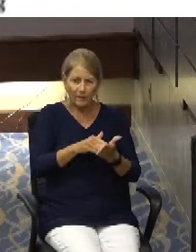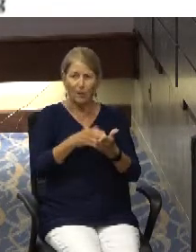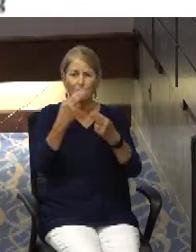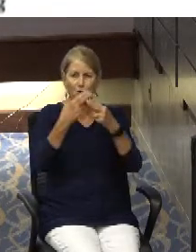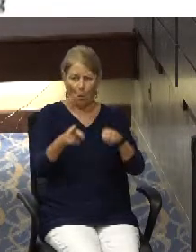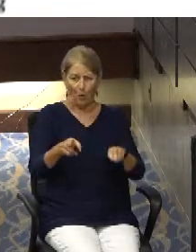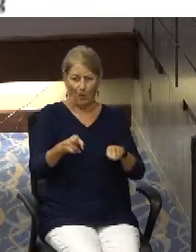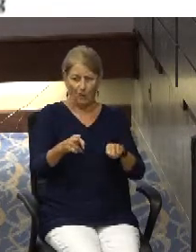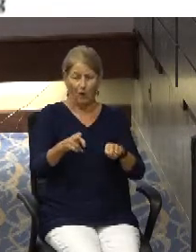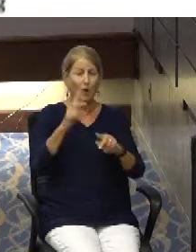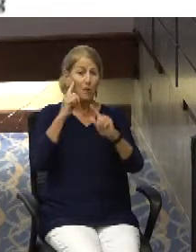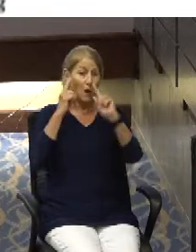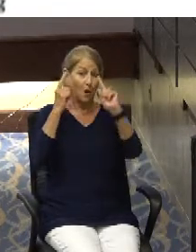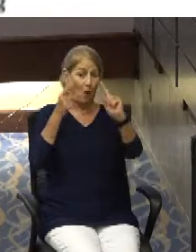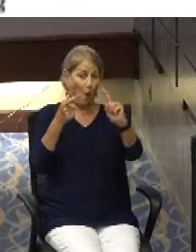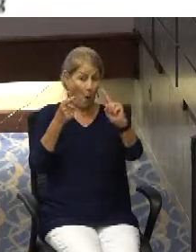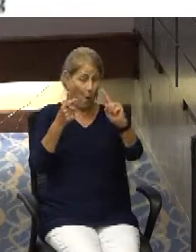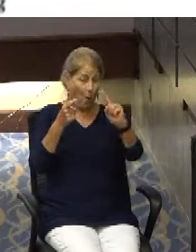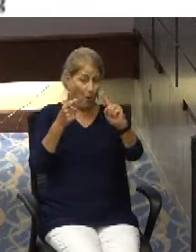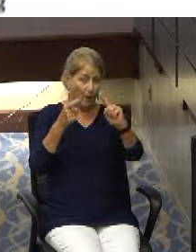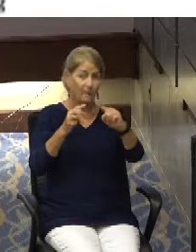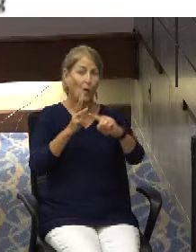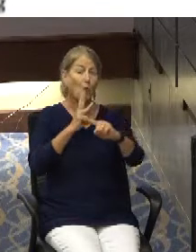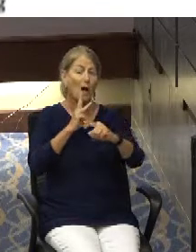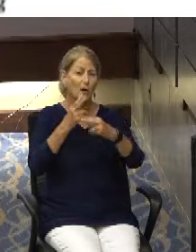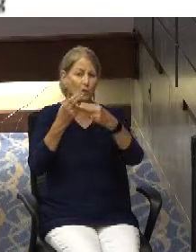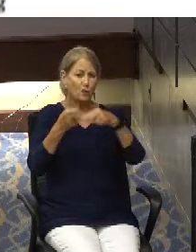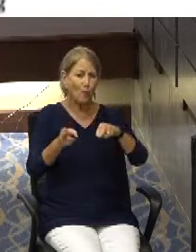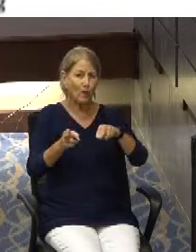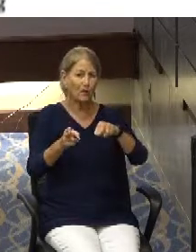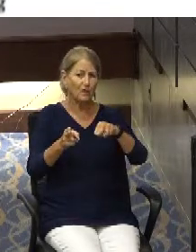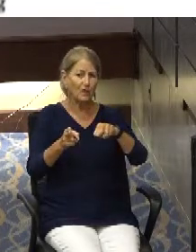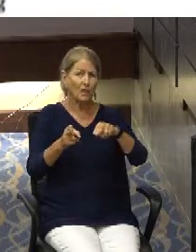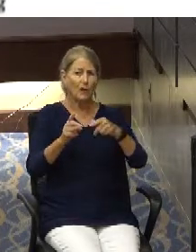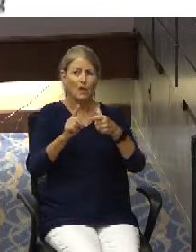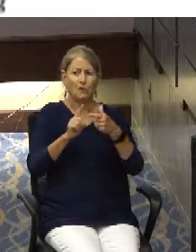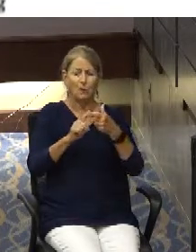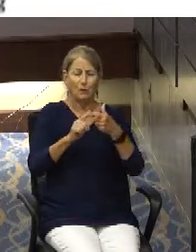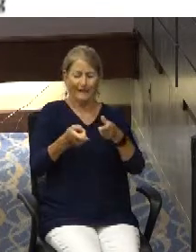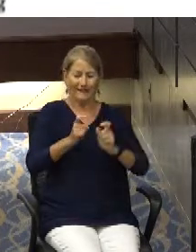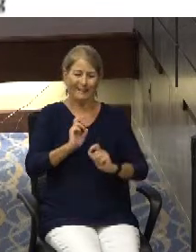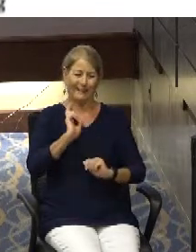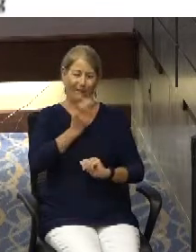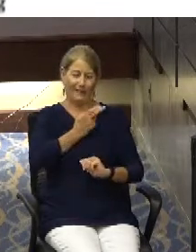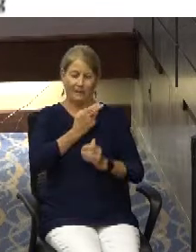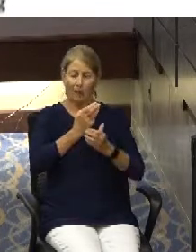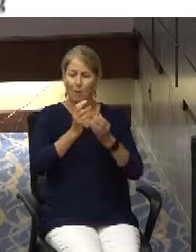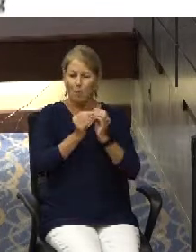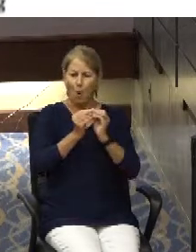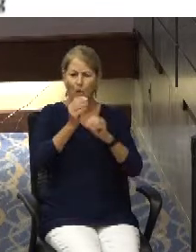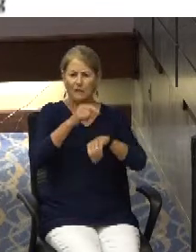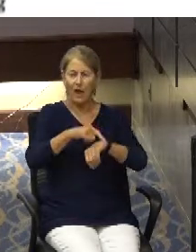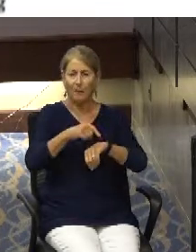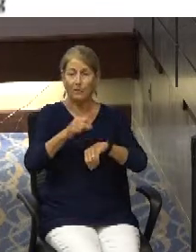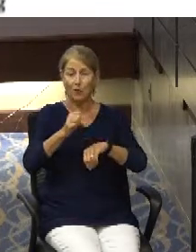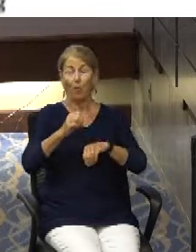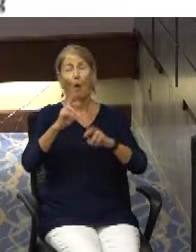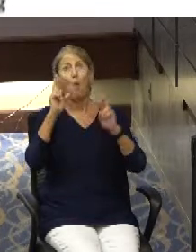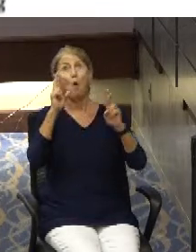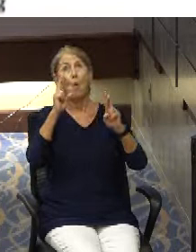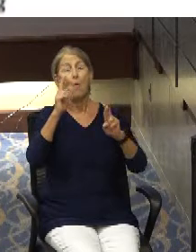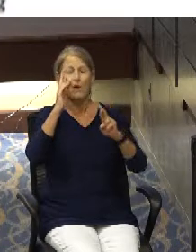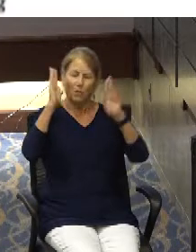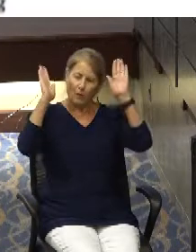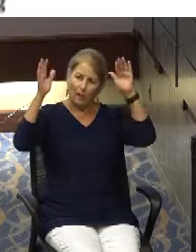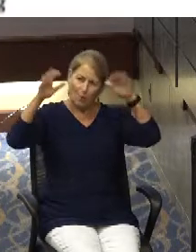water shortage is to essentially buy us time so that hopefully it will rain and we won't have to